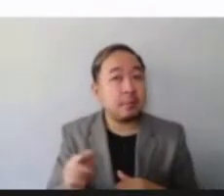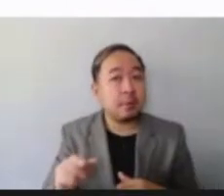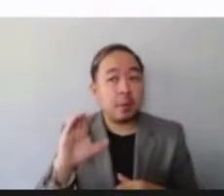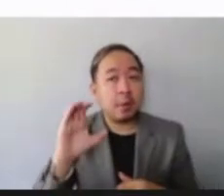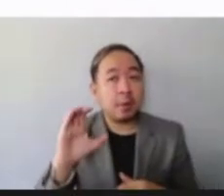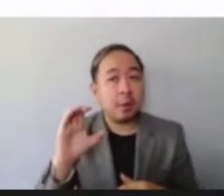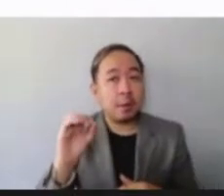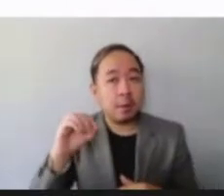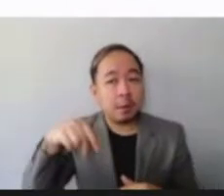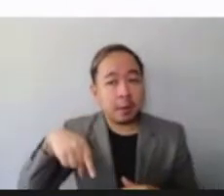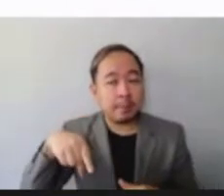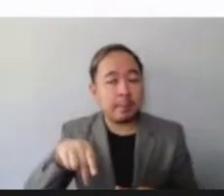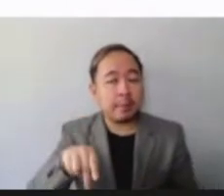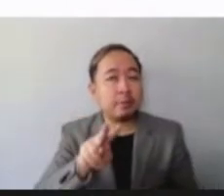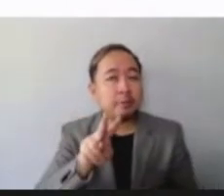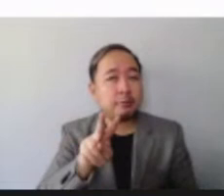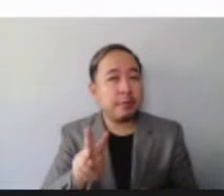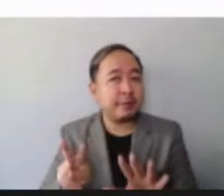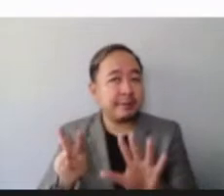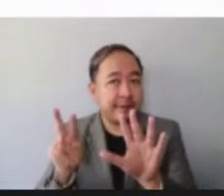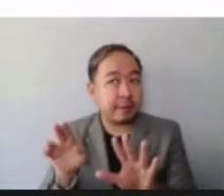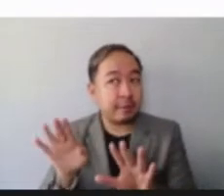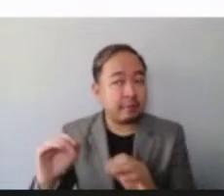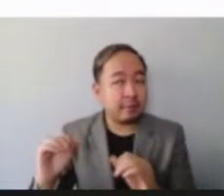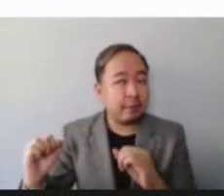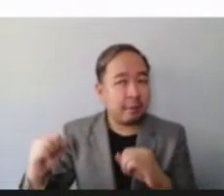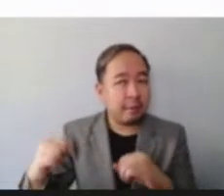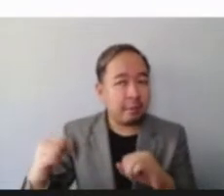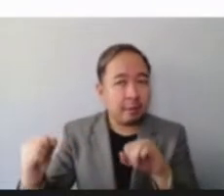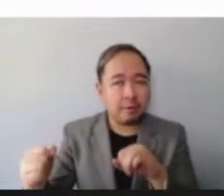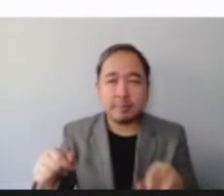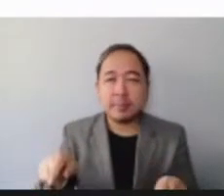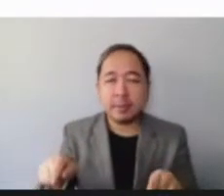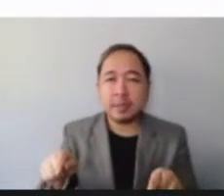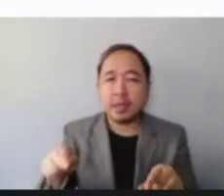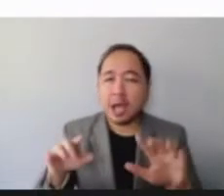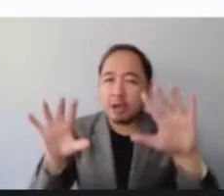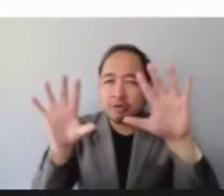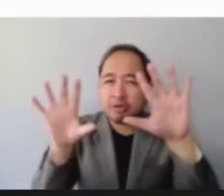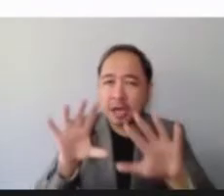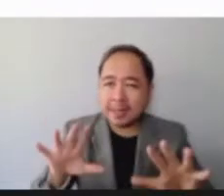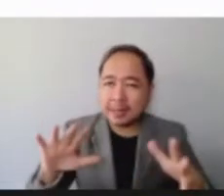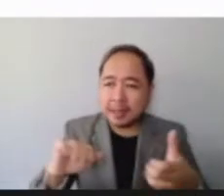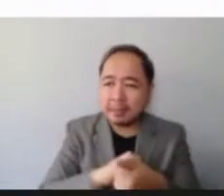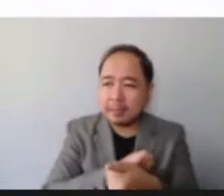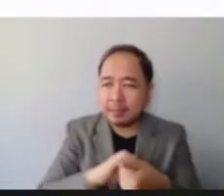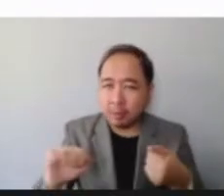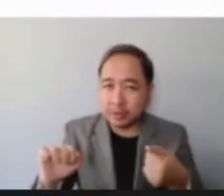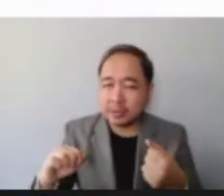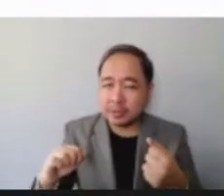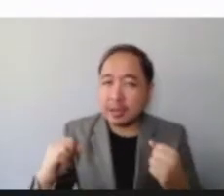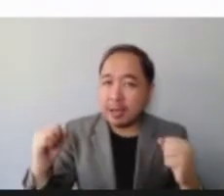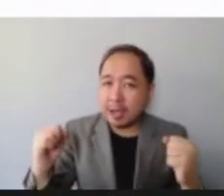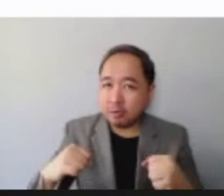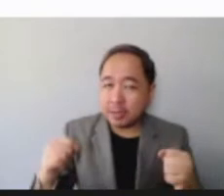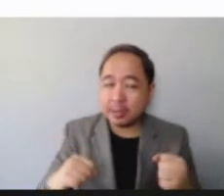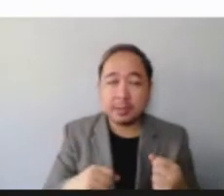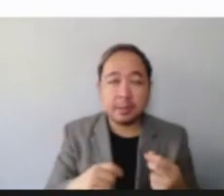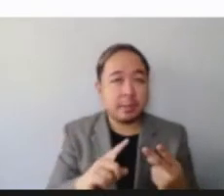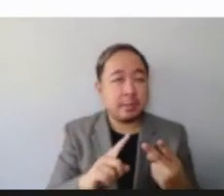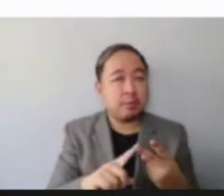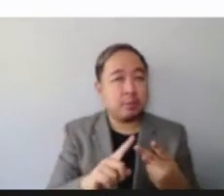which reached agreement on climate and loss climate loss and damage agreement um the new Urban agenda